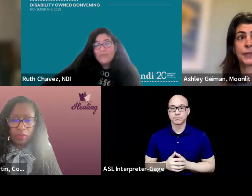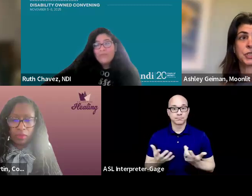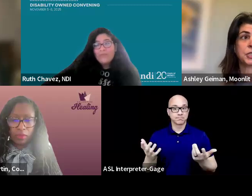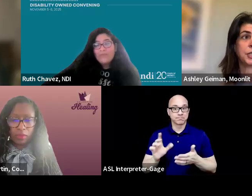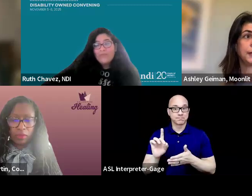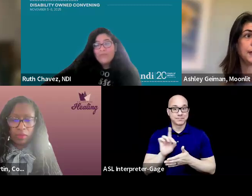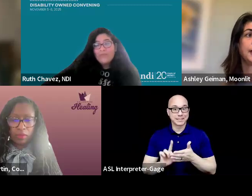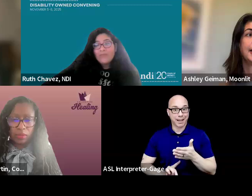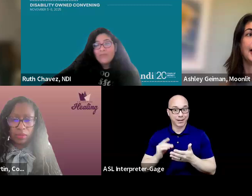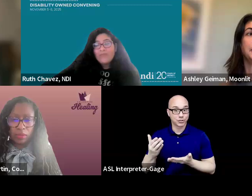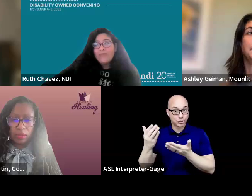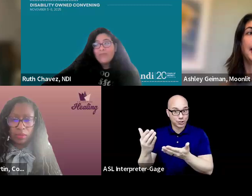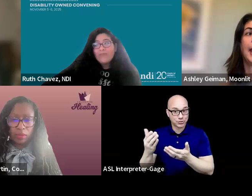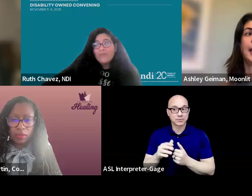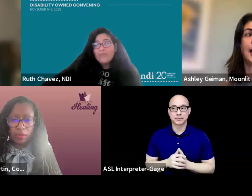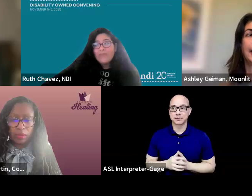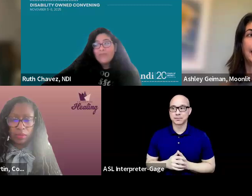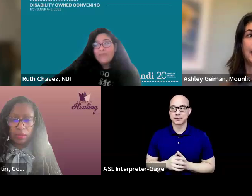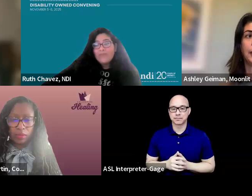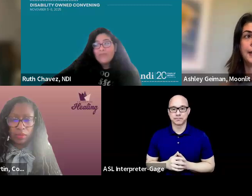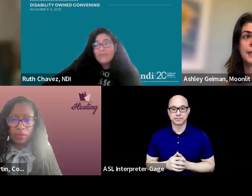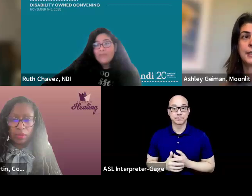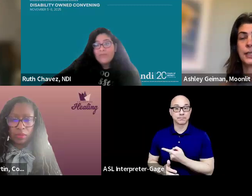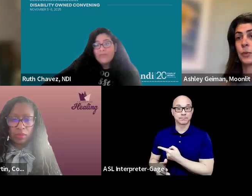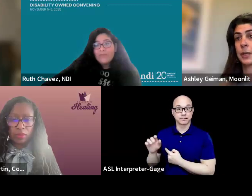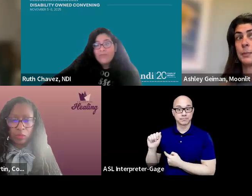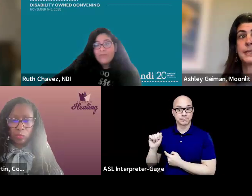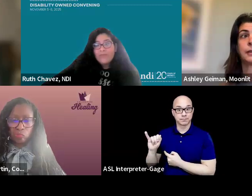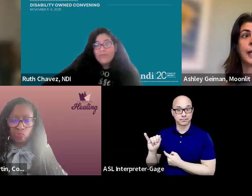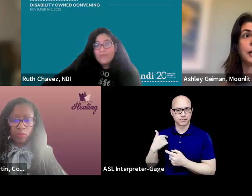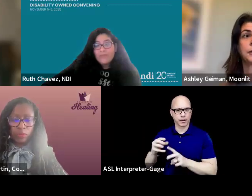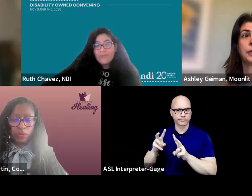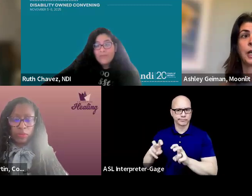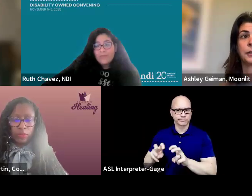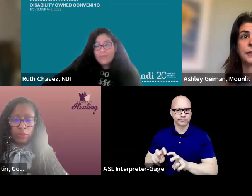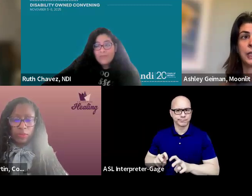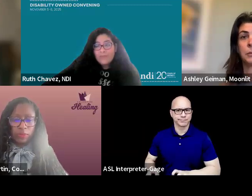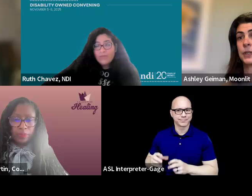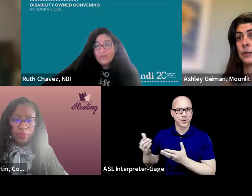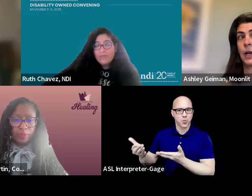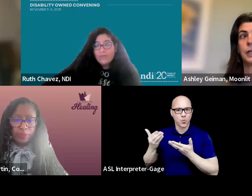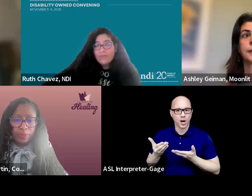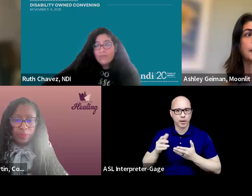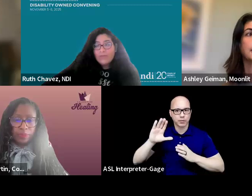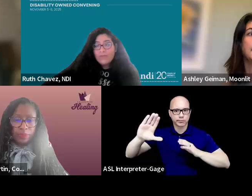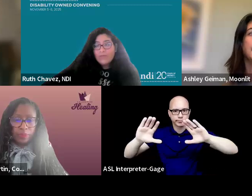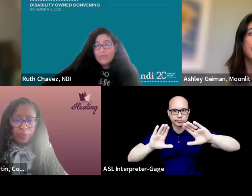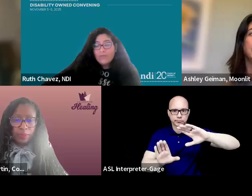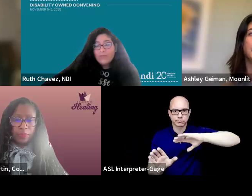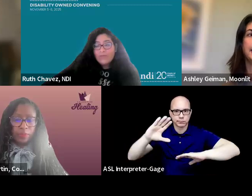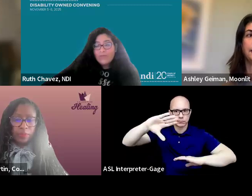design suggestions. AI analyzes and recommends layouts and color schemes and